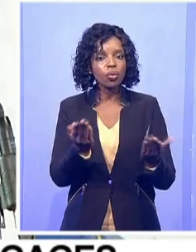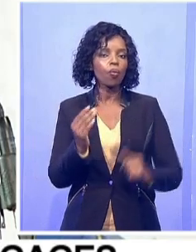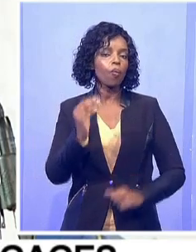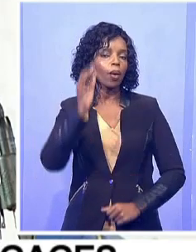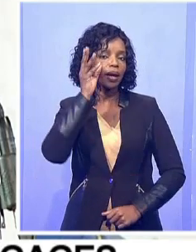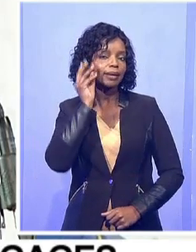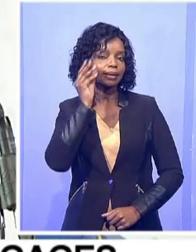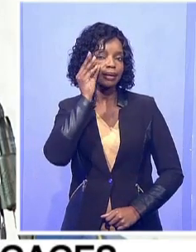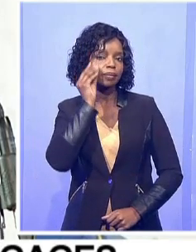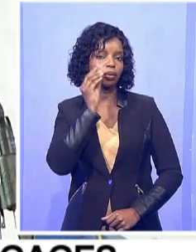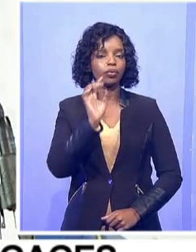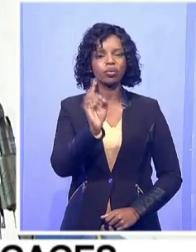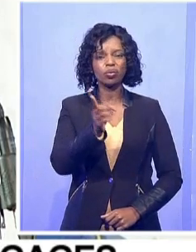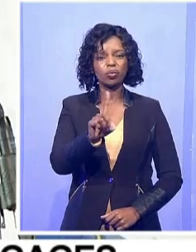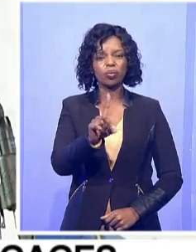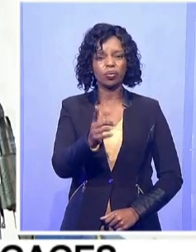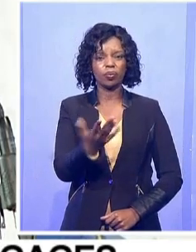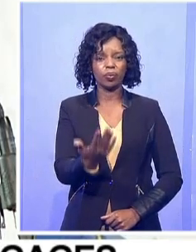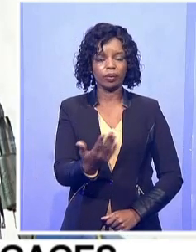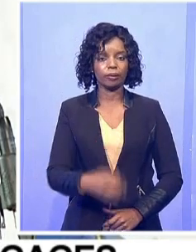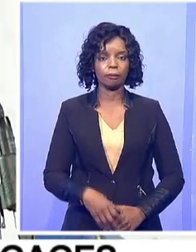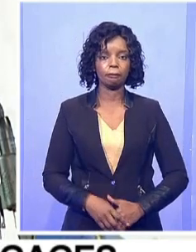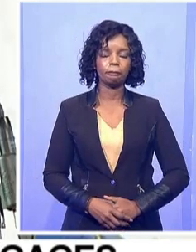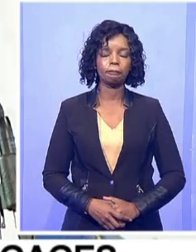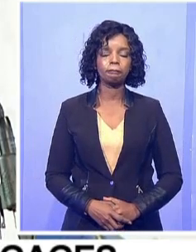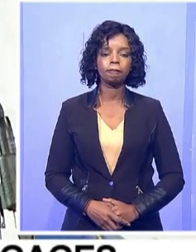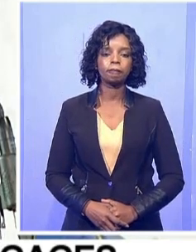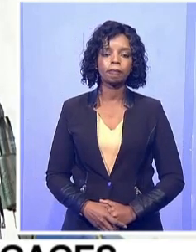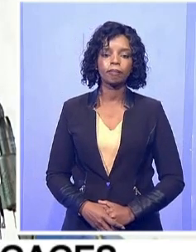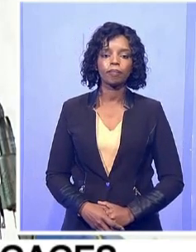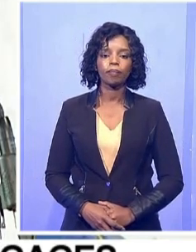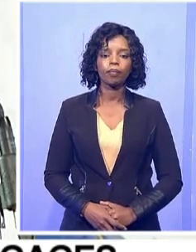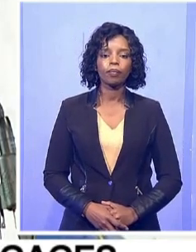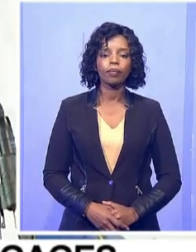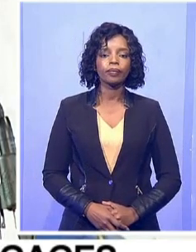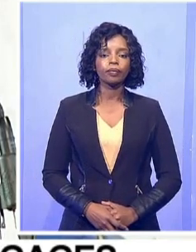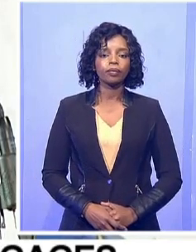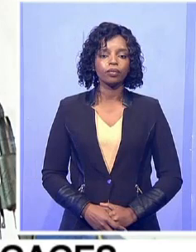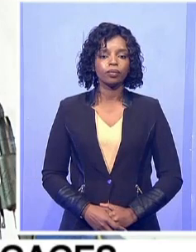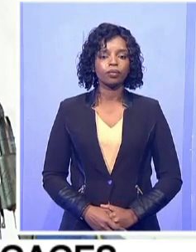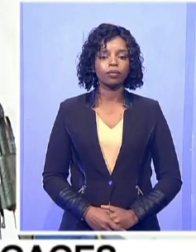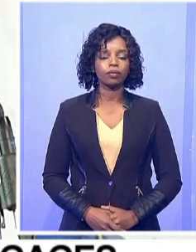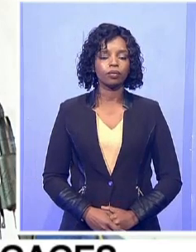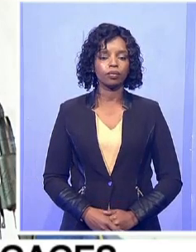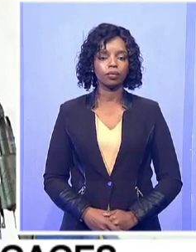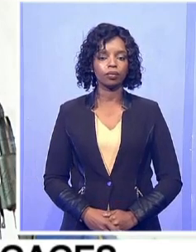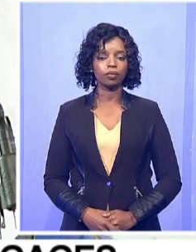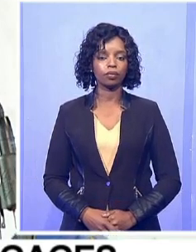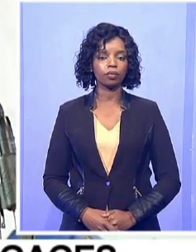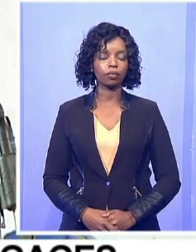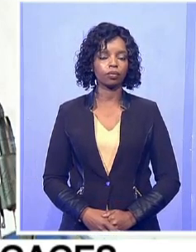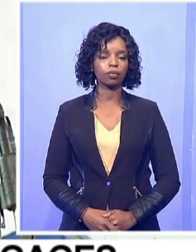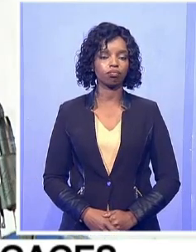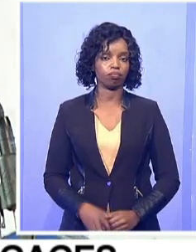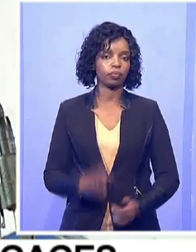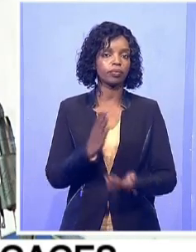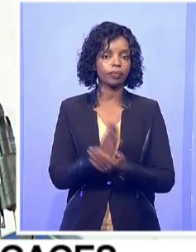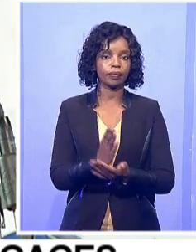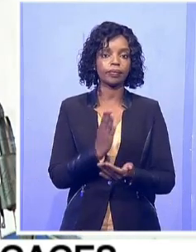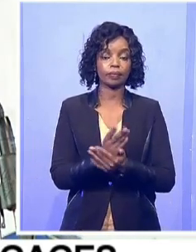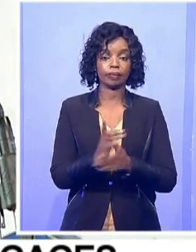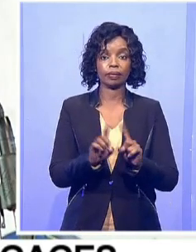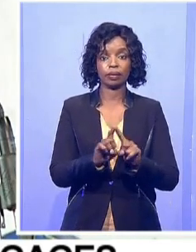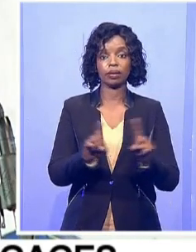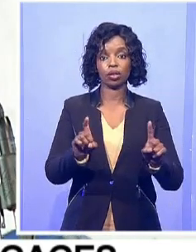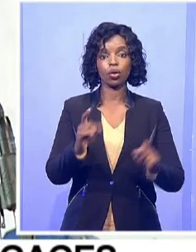with us here. You'll be aware that we have been